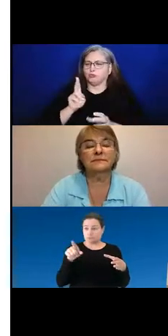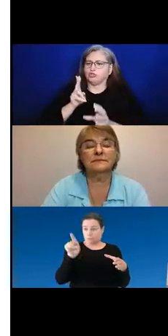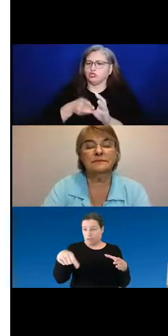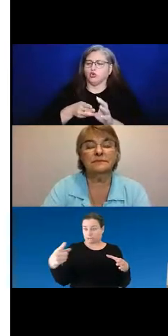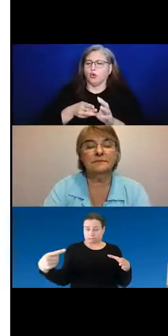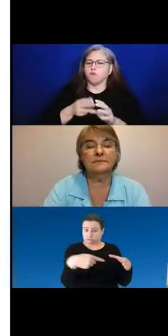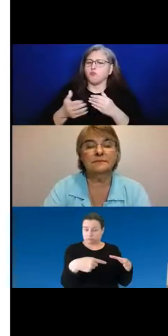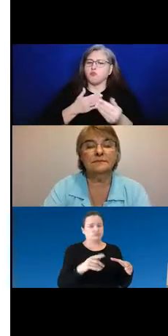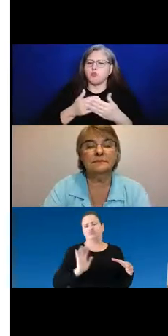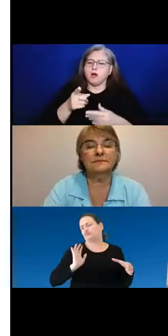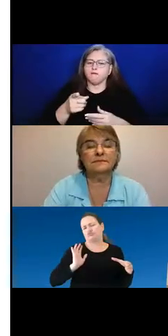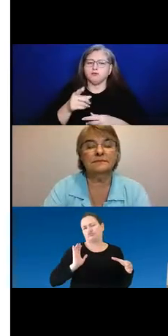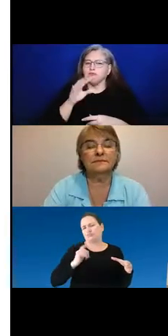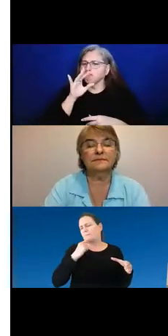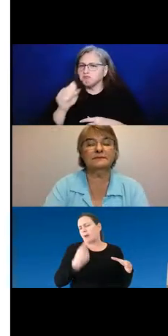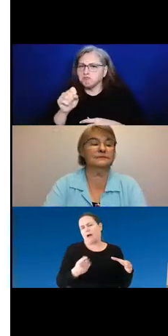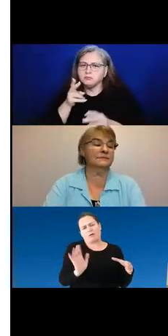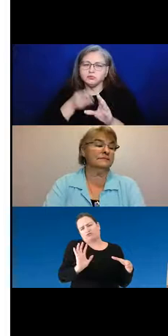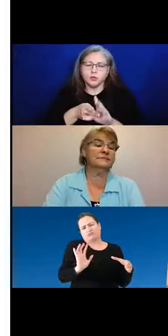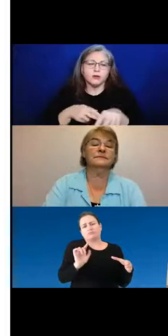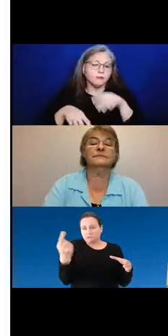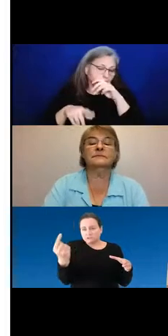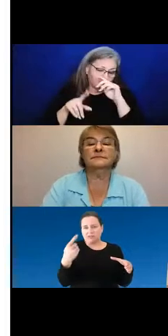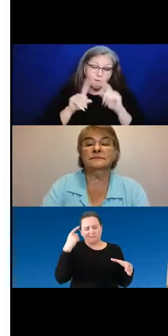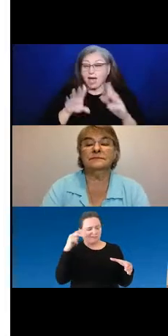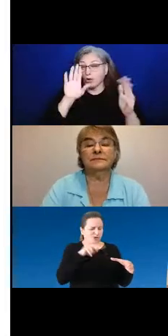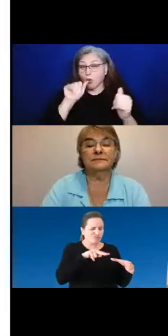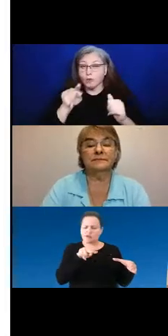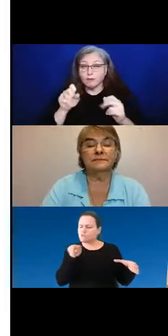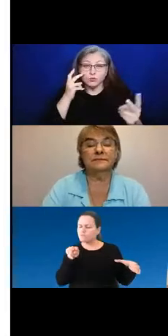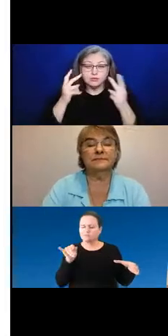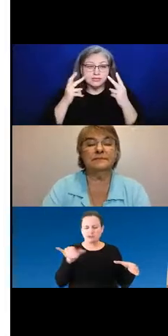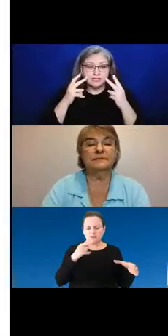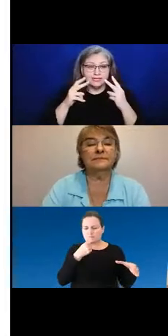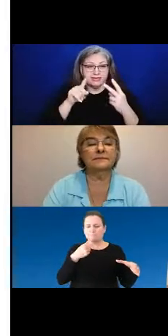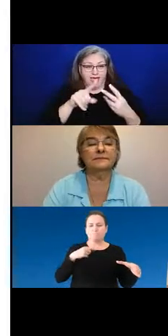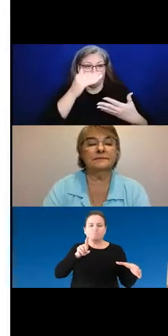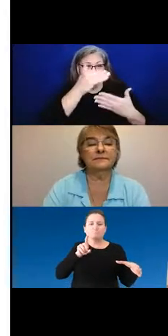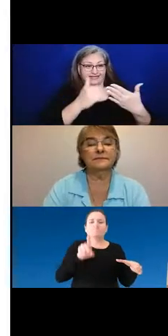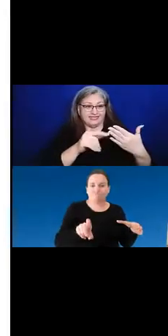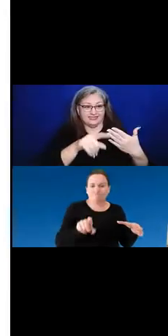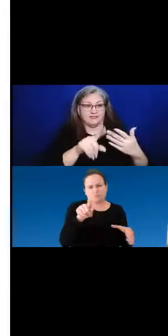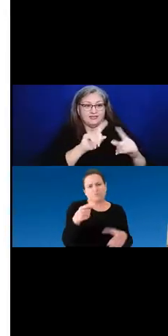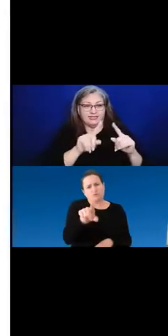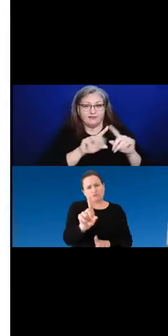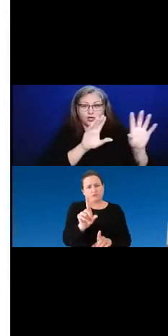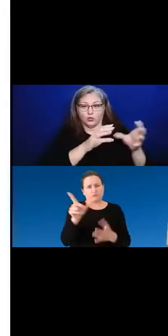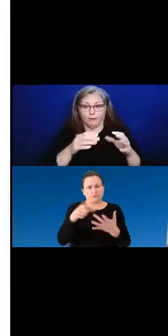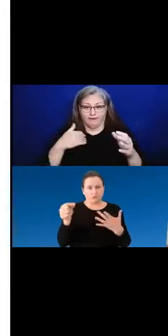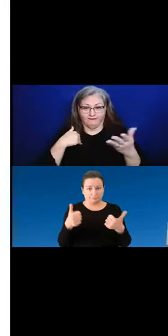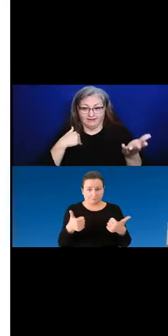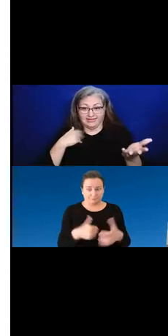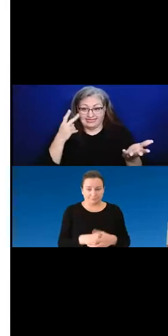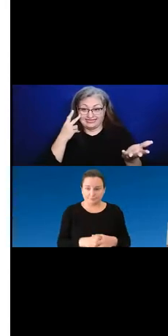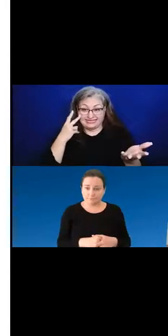group. And I hope you can see the groups on your screen. Can you see